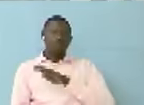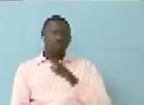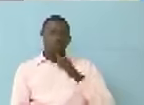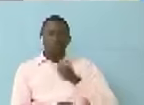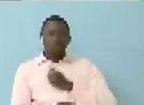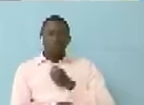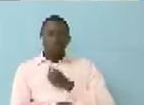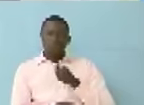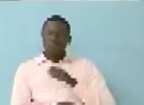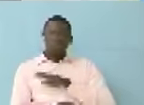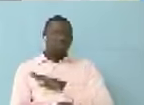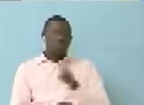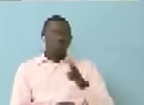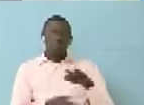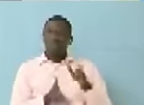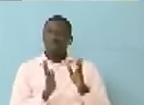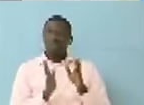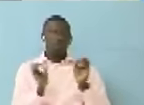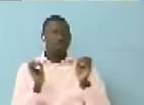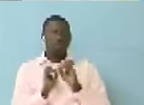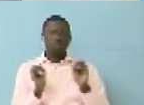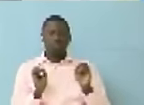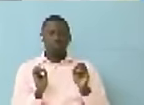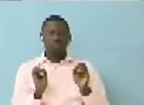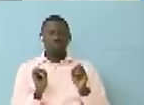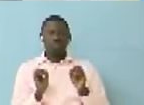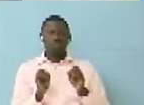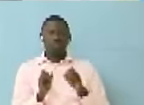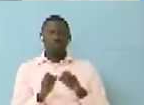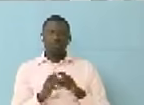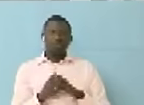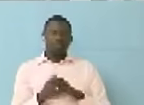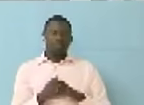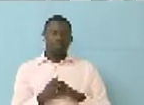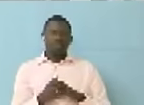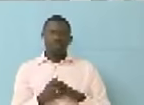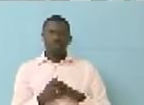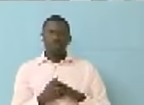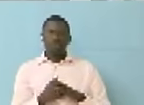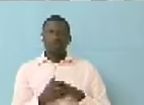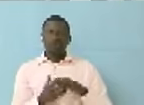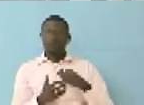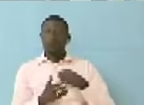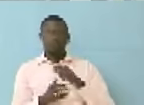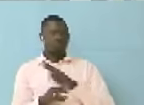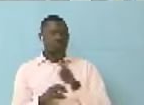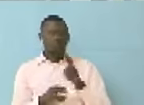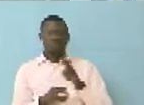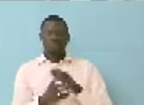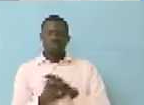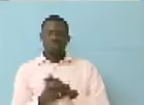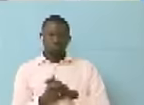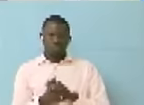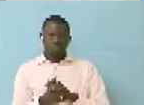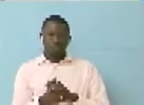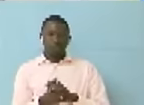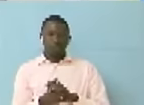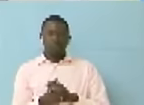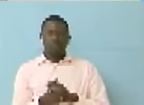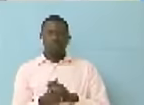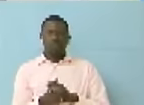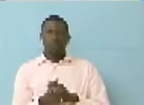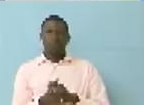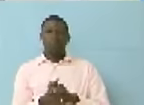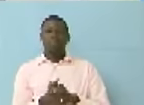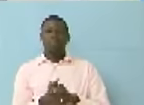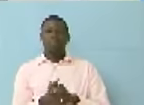any way. Ima silandi nyawunyandi nyama. Not to my knowledge. Mambu akalama. Okay,